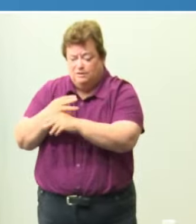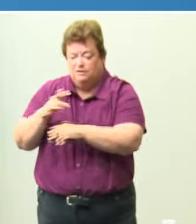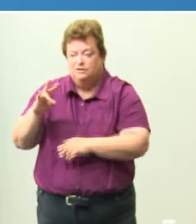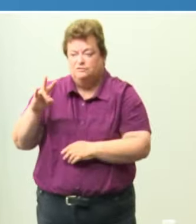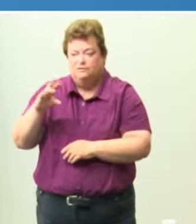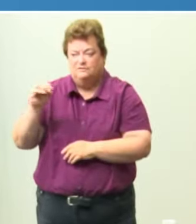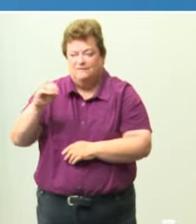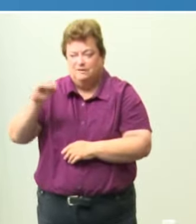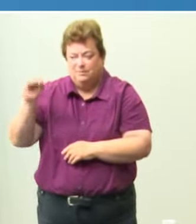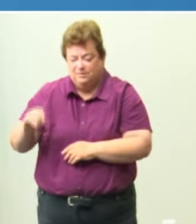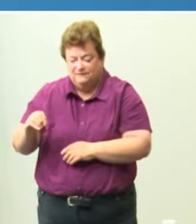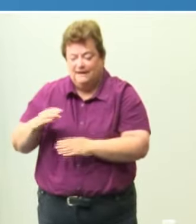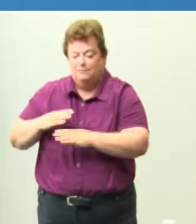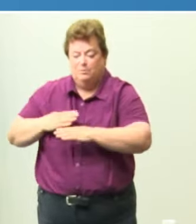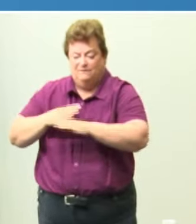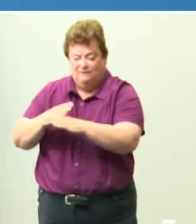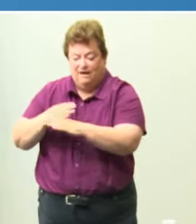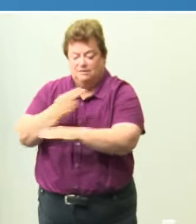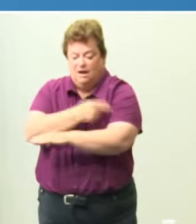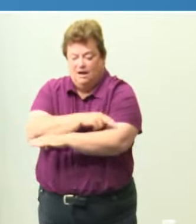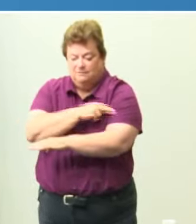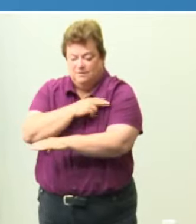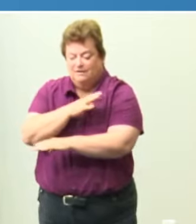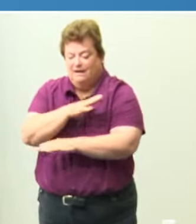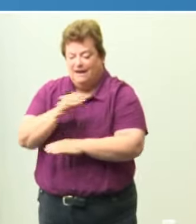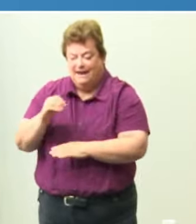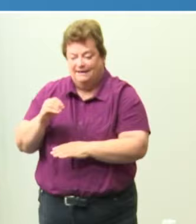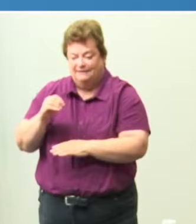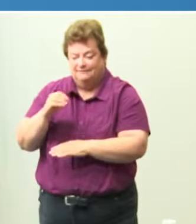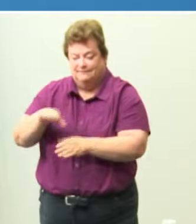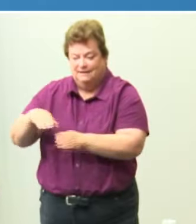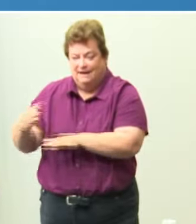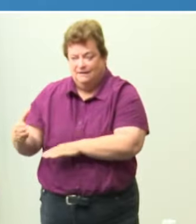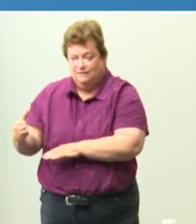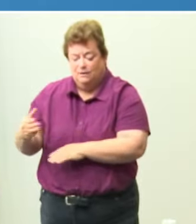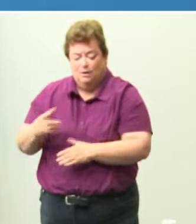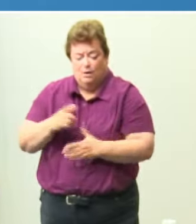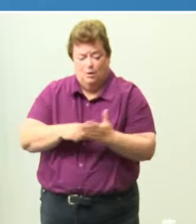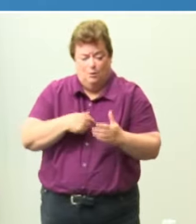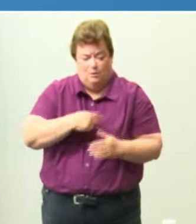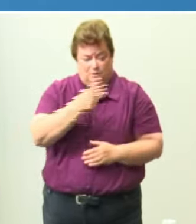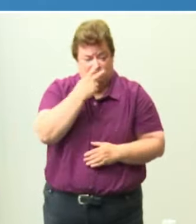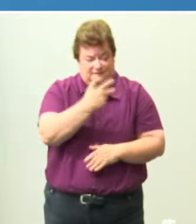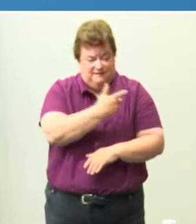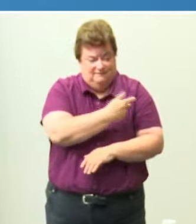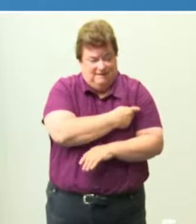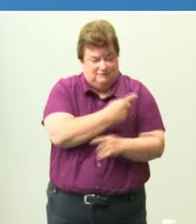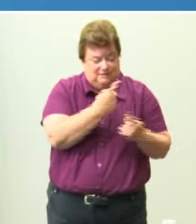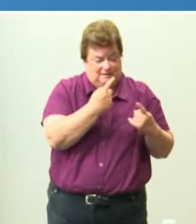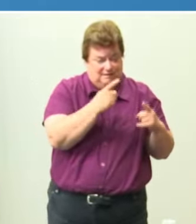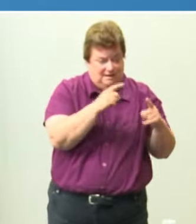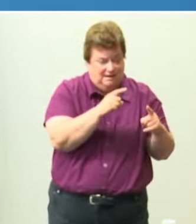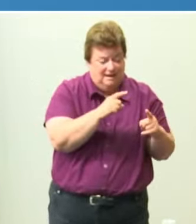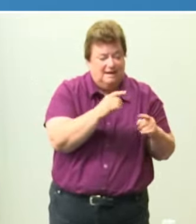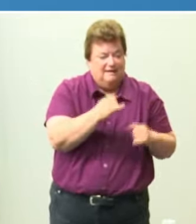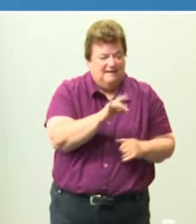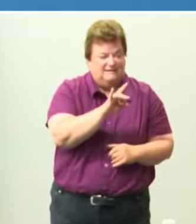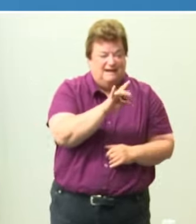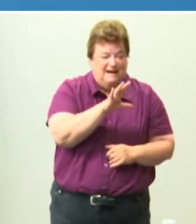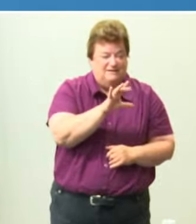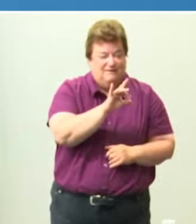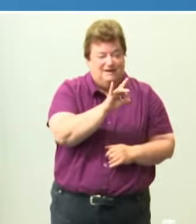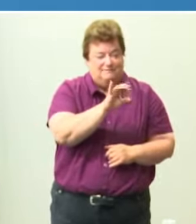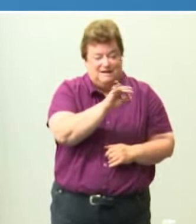preventing hospitalization and death. Again, I want to foot stomp. What are we seeing the vaccine efficacy at? It's over 85, 90%